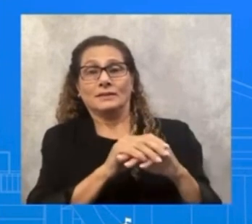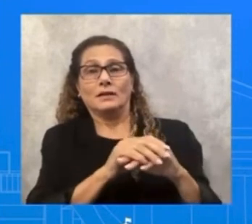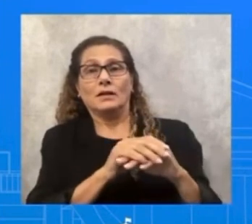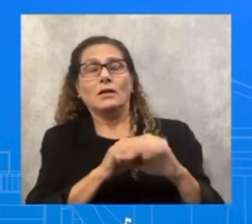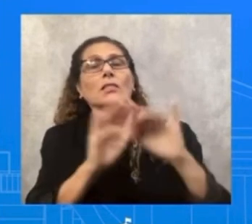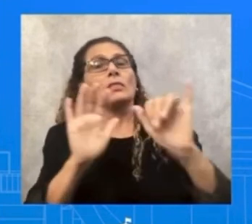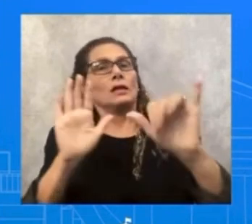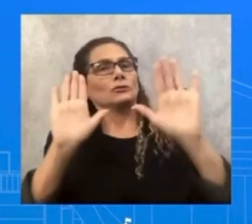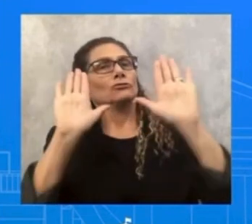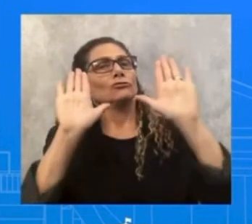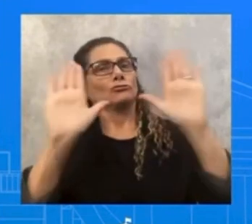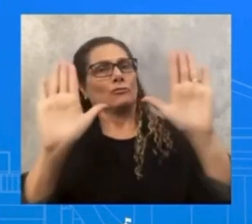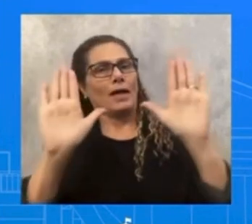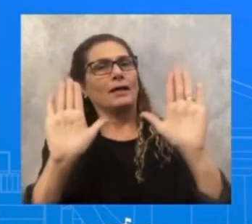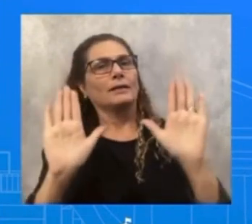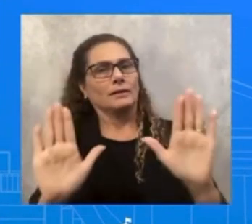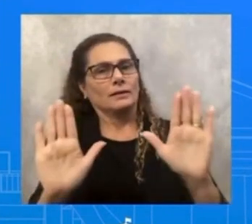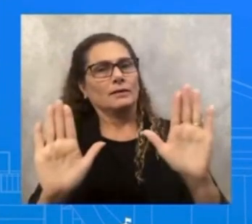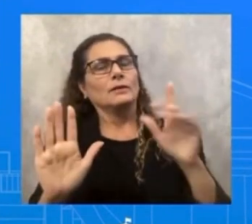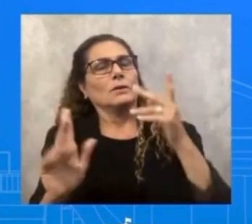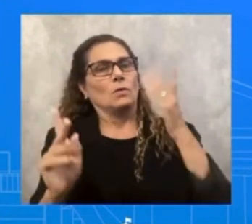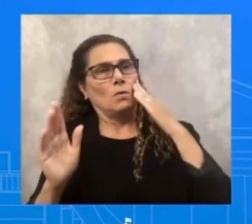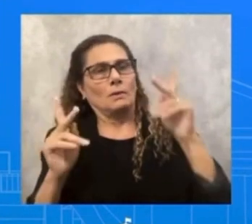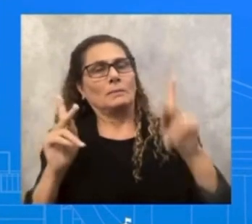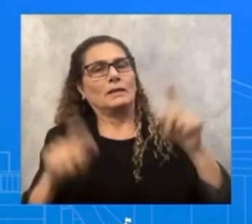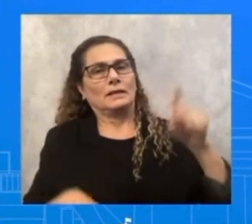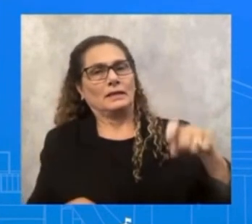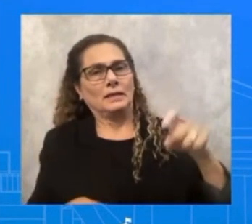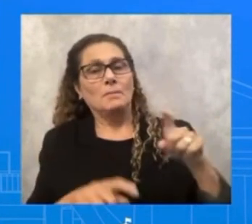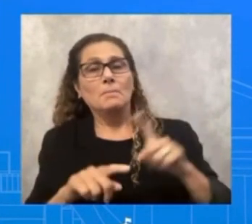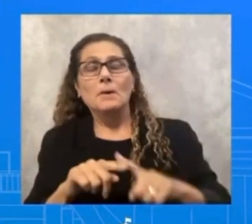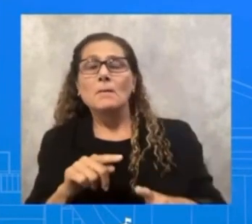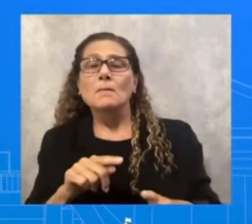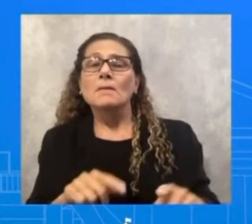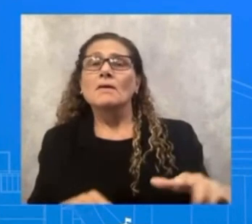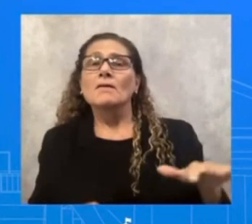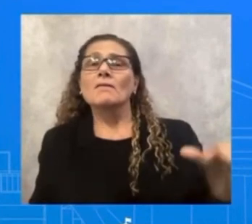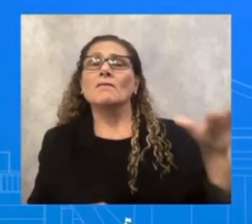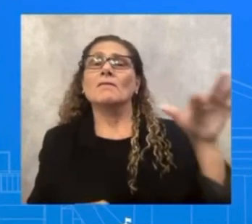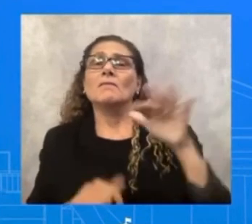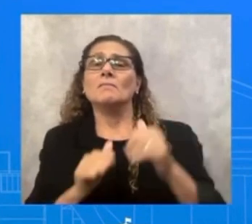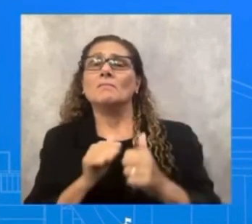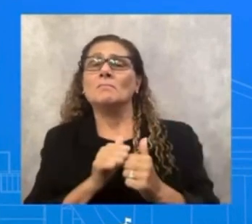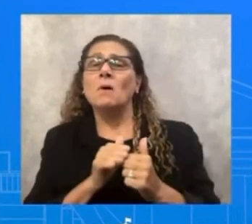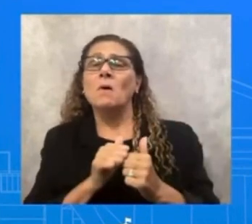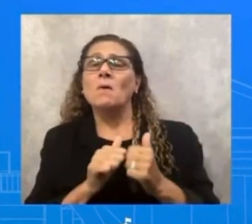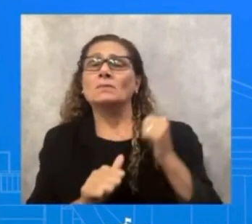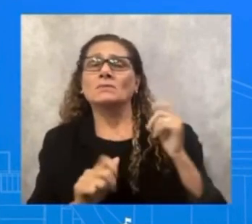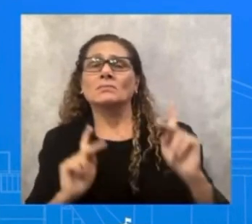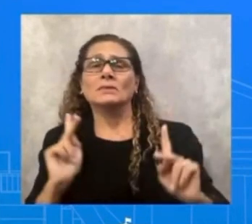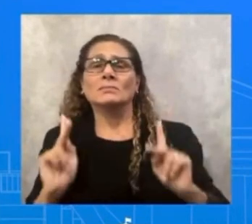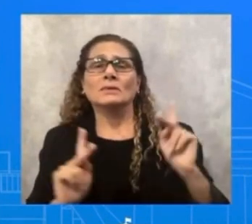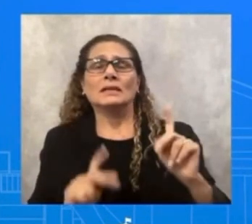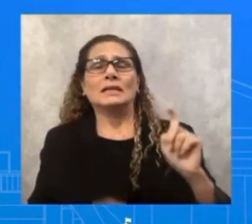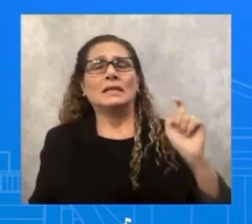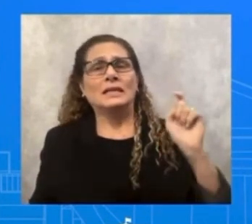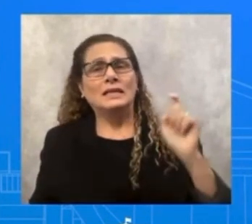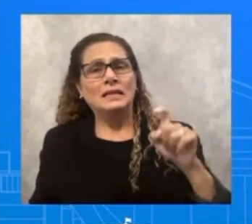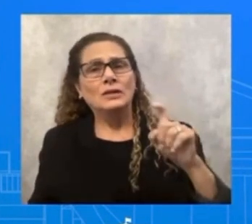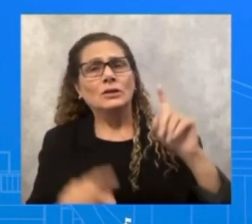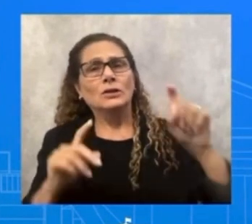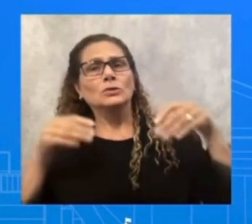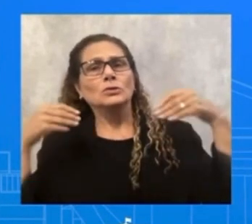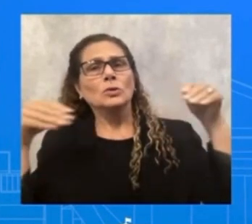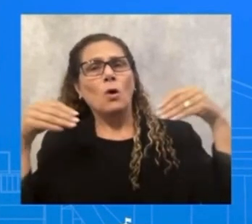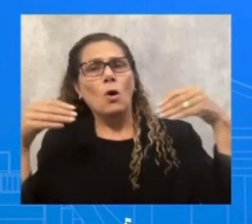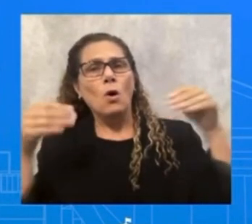this regularly, but for most people, you know, it's grocery stores and gas stations. Those are the places where they're spending money